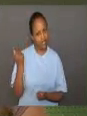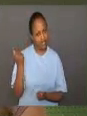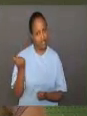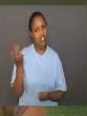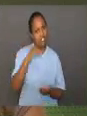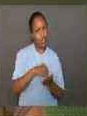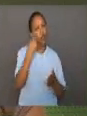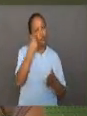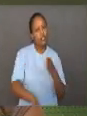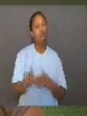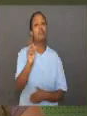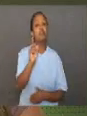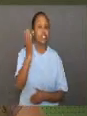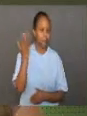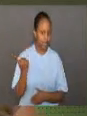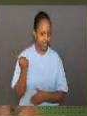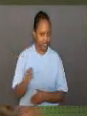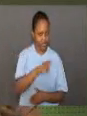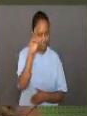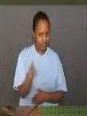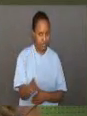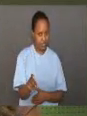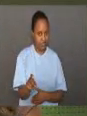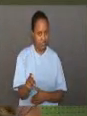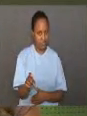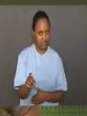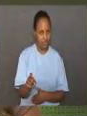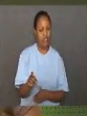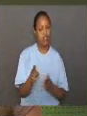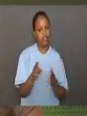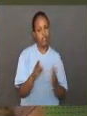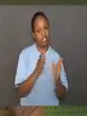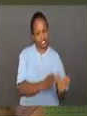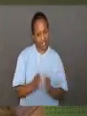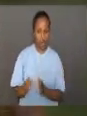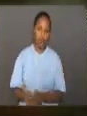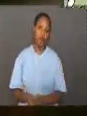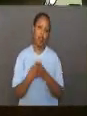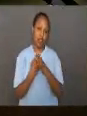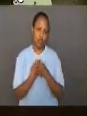what the results were. You may begin whenever you are ready.